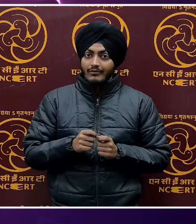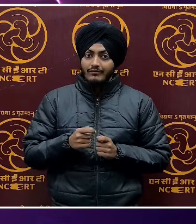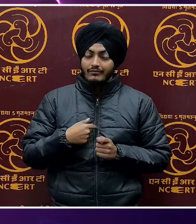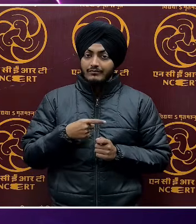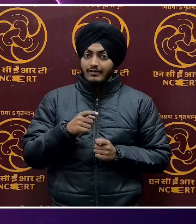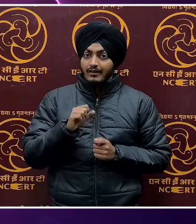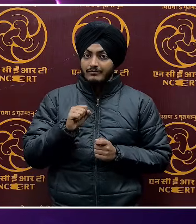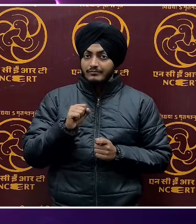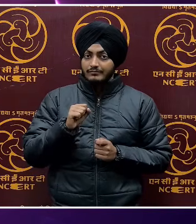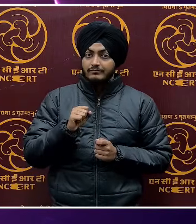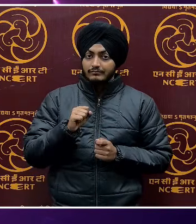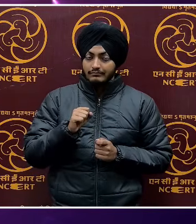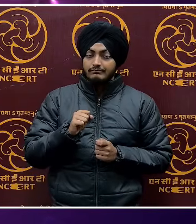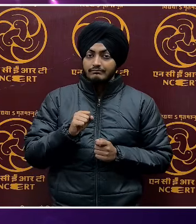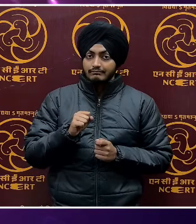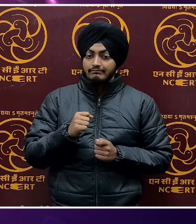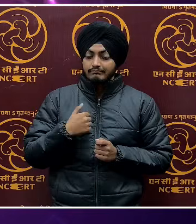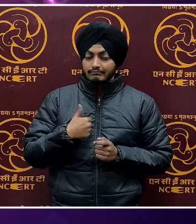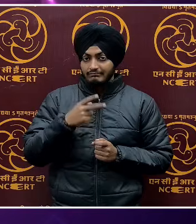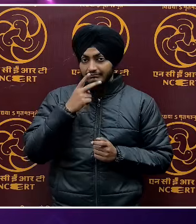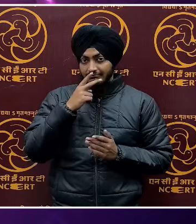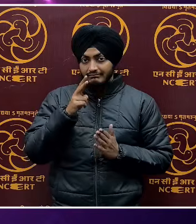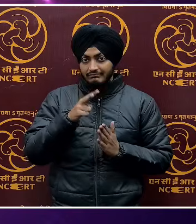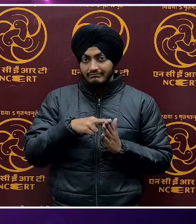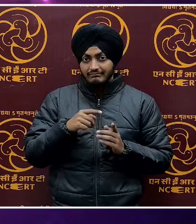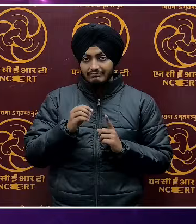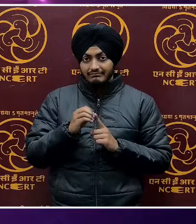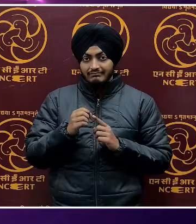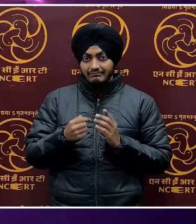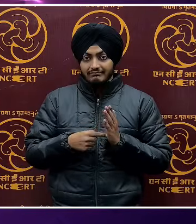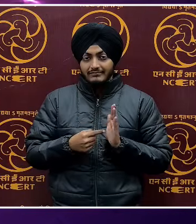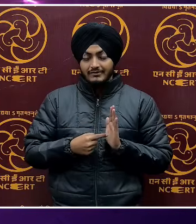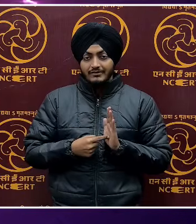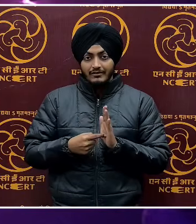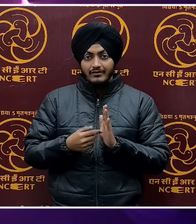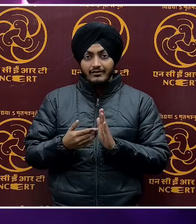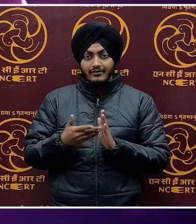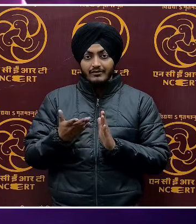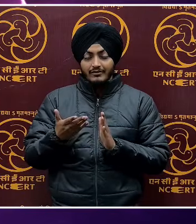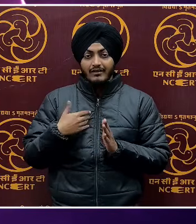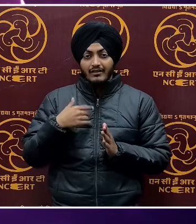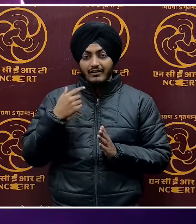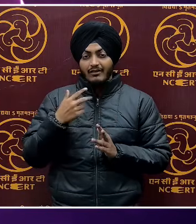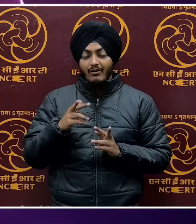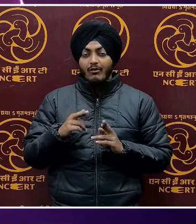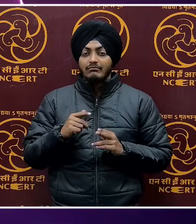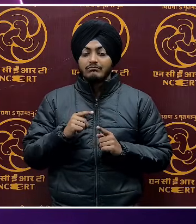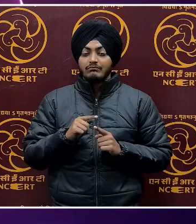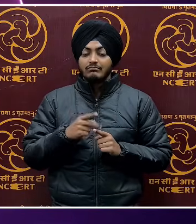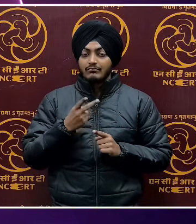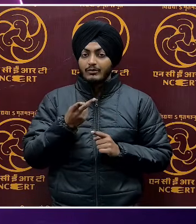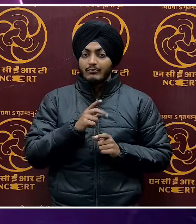questions. Absolutely. So as you can see on the slide, the slide is, I think 2 kids are here,